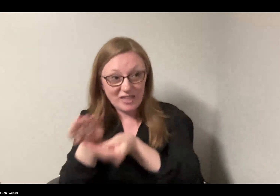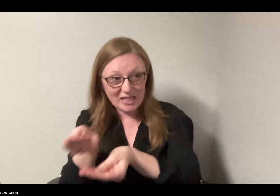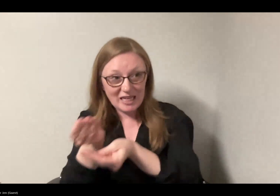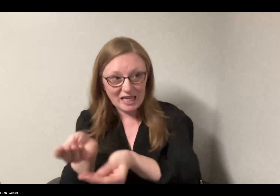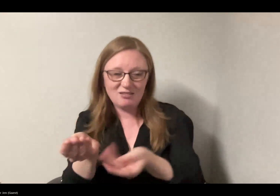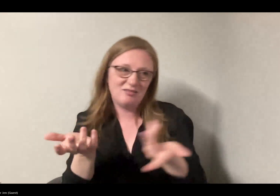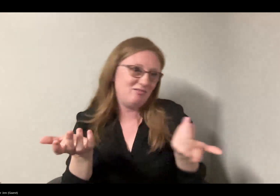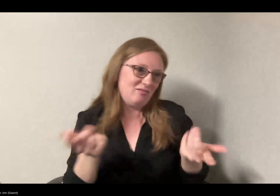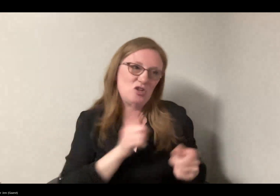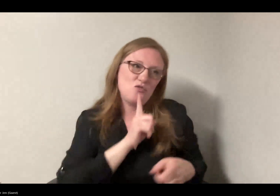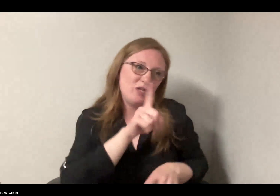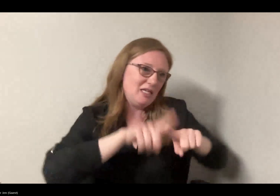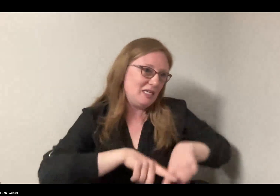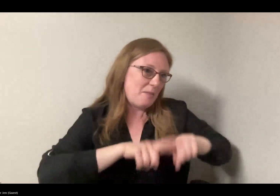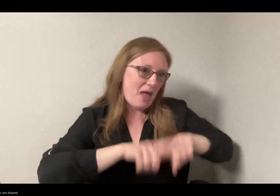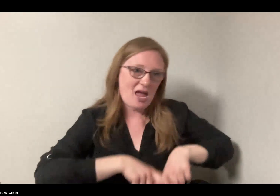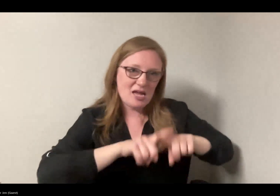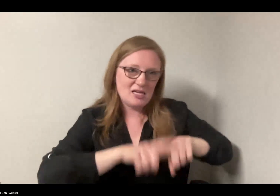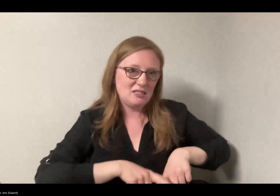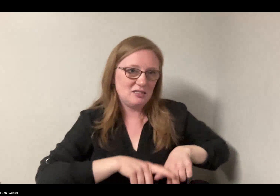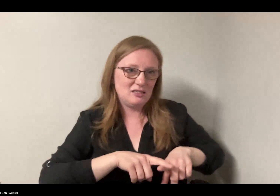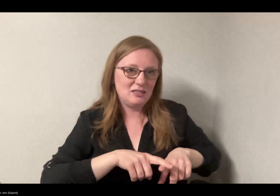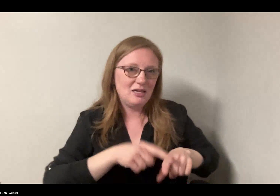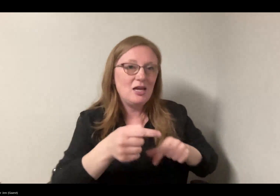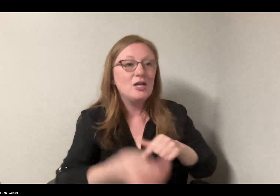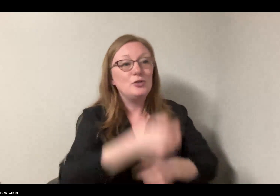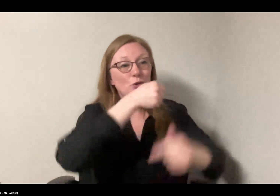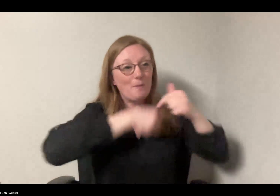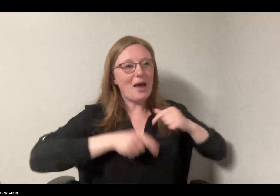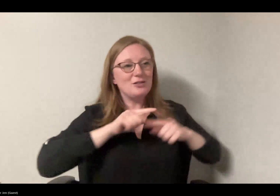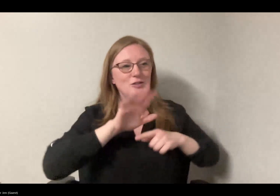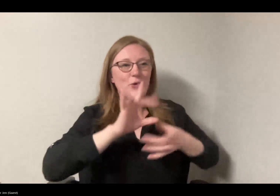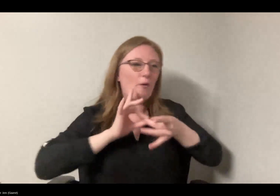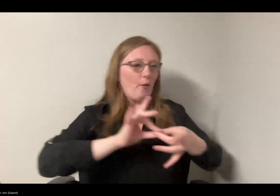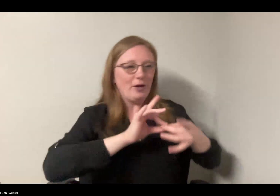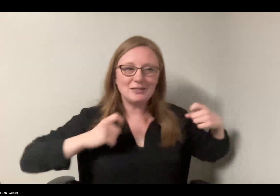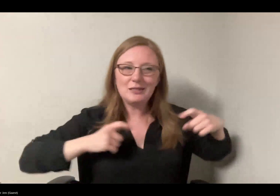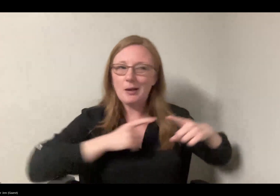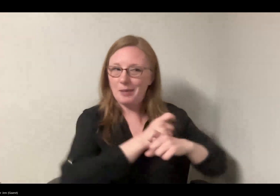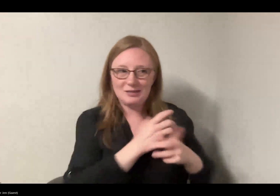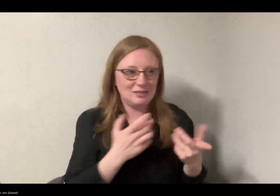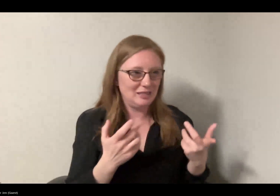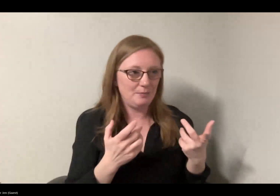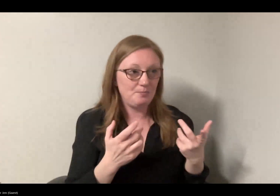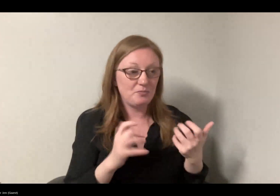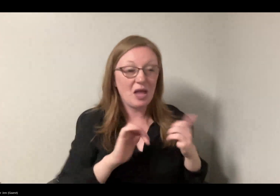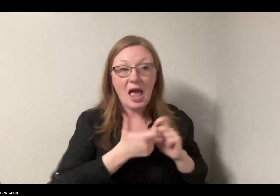going to depend on back to that coordination complexity. How big.